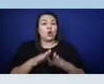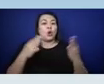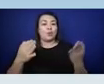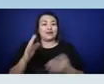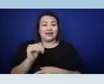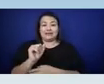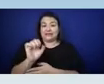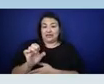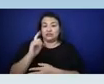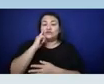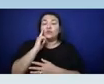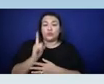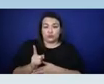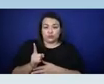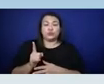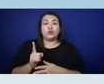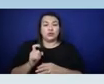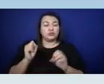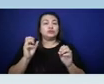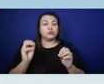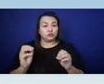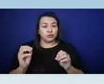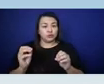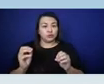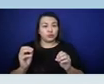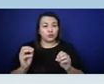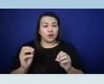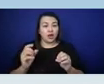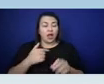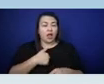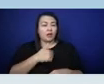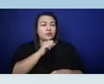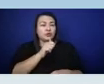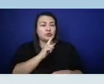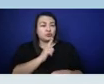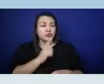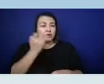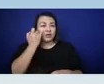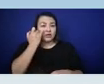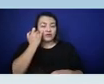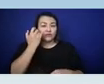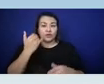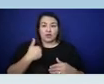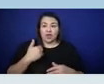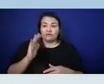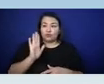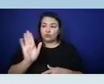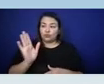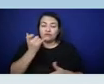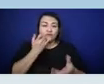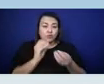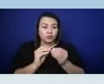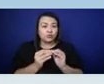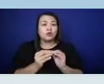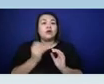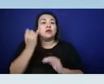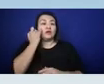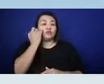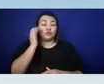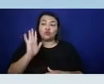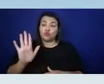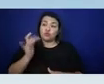Gary, Gary, can I interrupt you for 1 sec, Gary? Because your case is going to be more complicated.